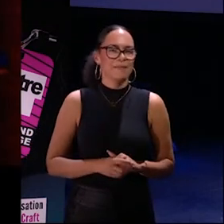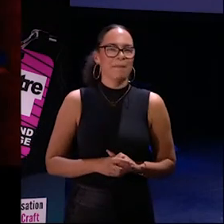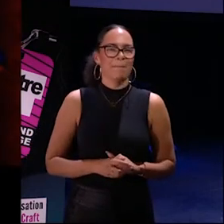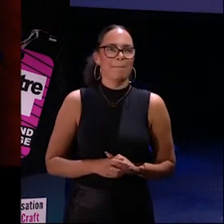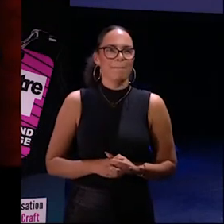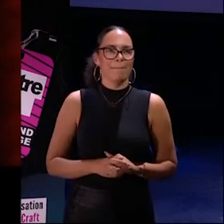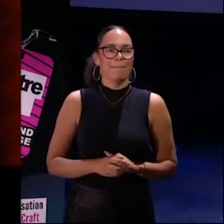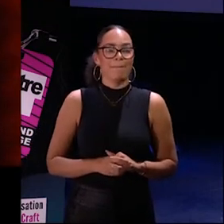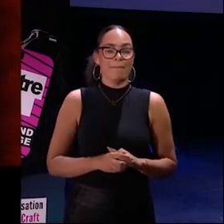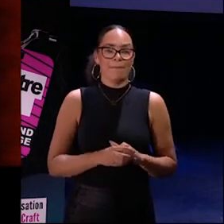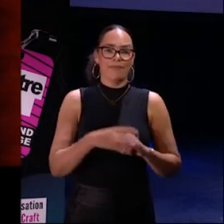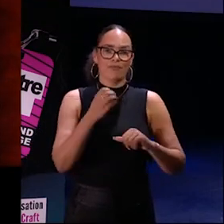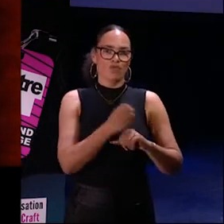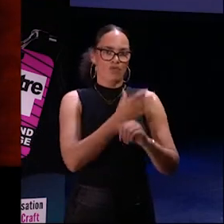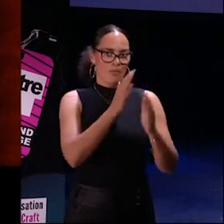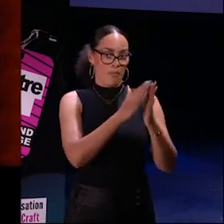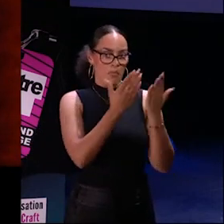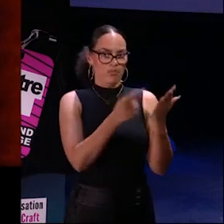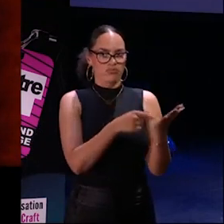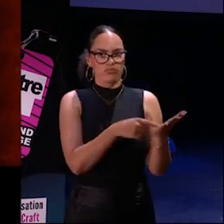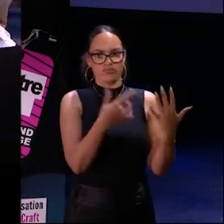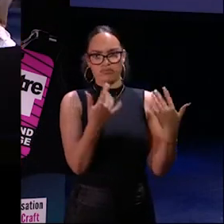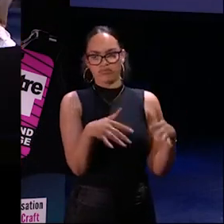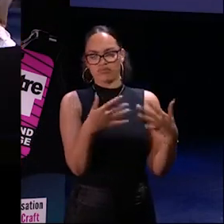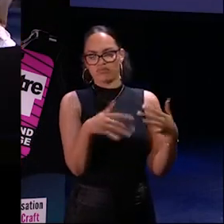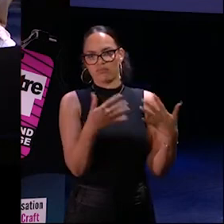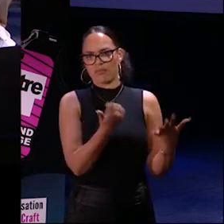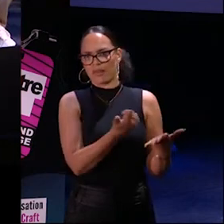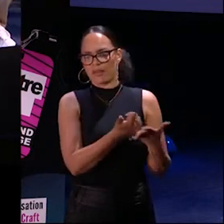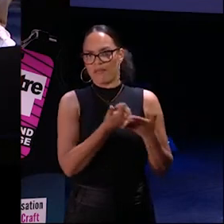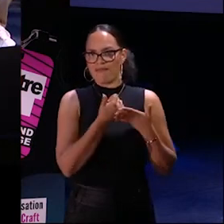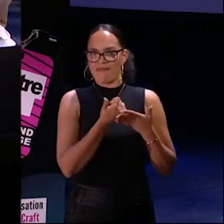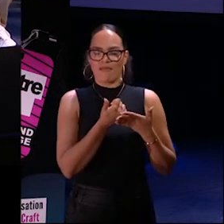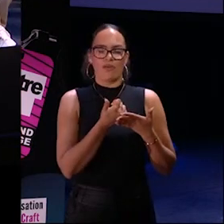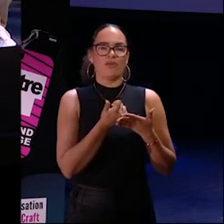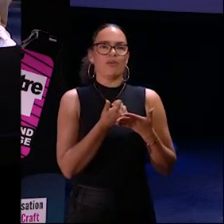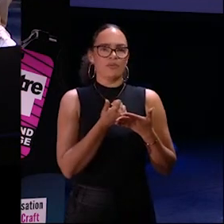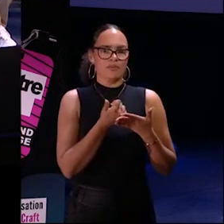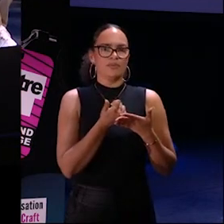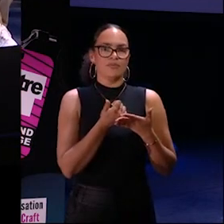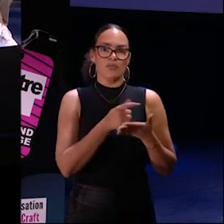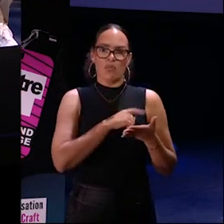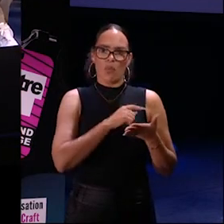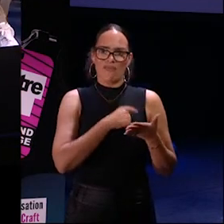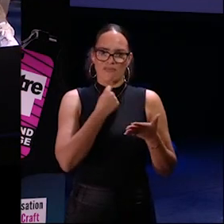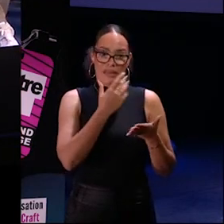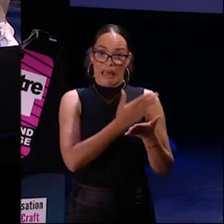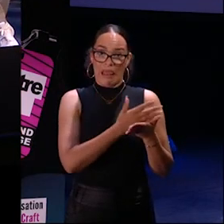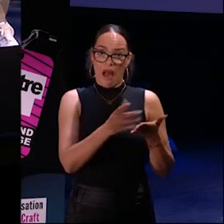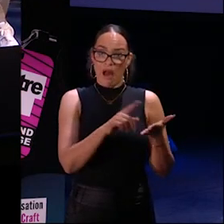I think that the Green Book is incredibly helpful in this as a way of sort of being very explicit with what you want to